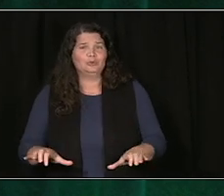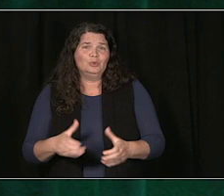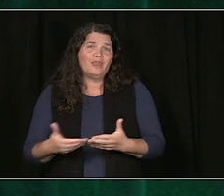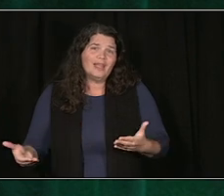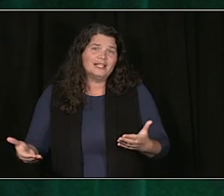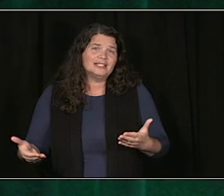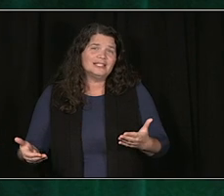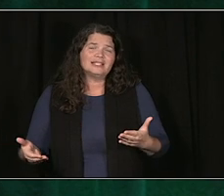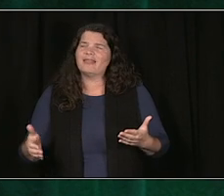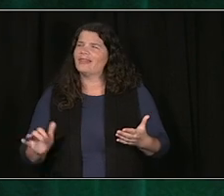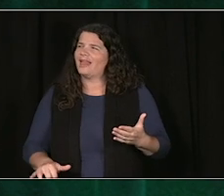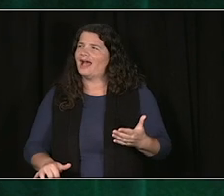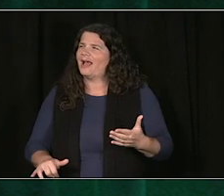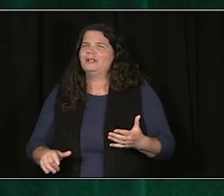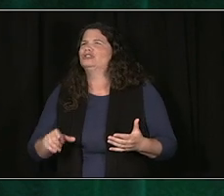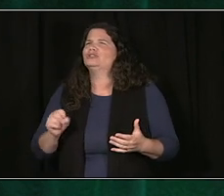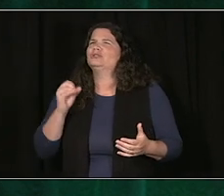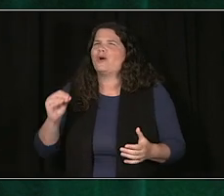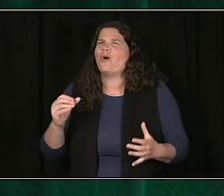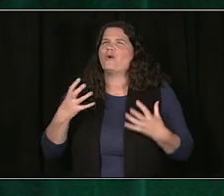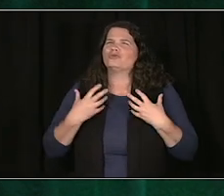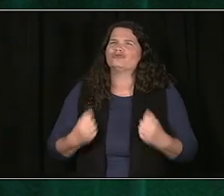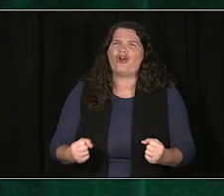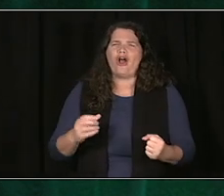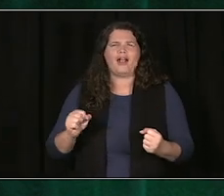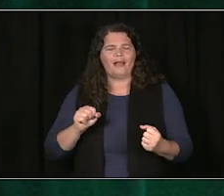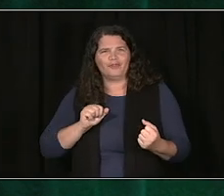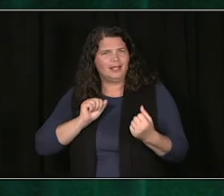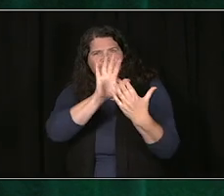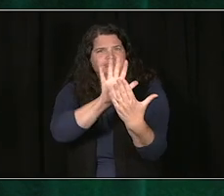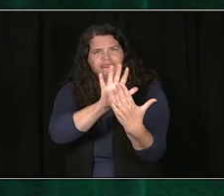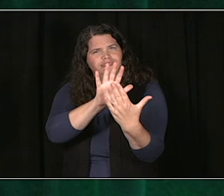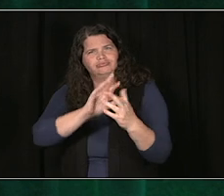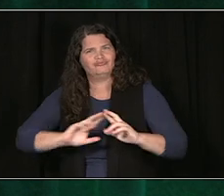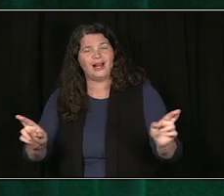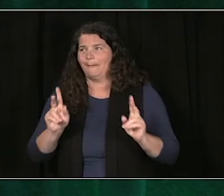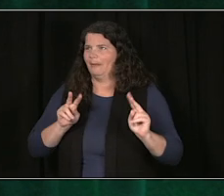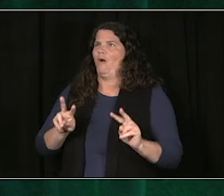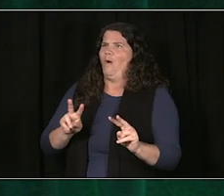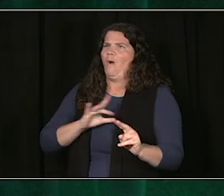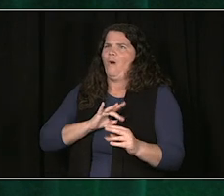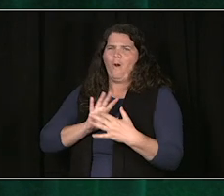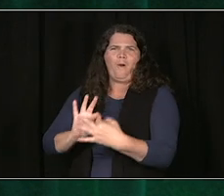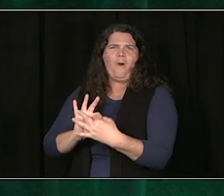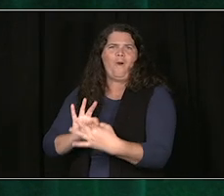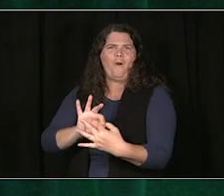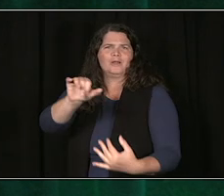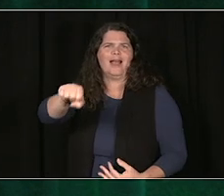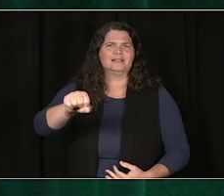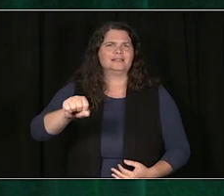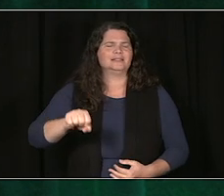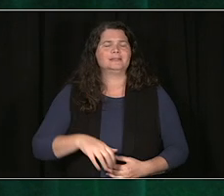that make, I don't know, she's just so strong, and she's in your face, and I think that's what people can identify with her. And, you know, I will